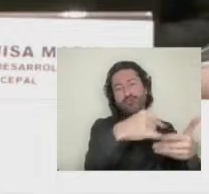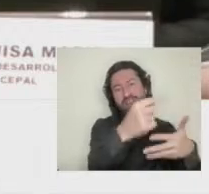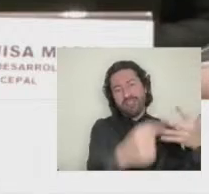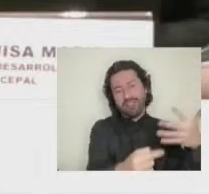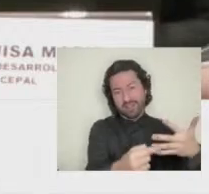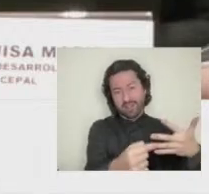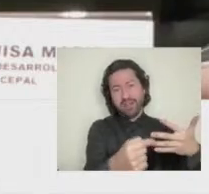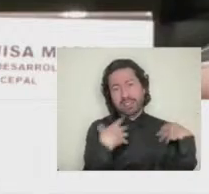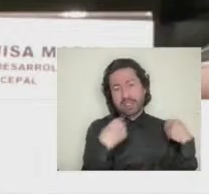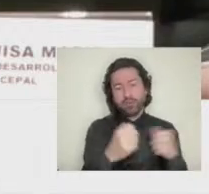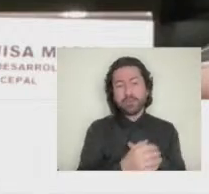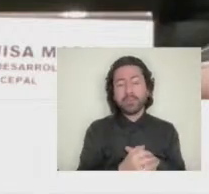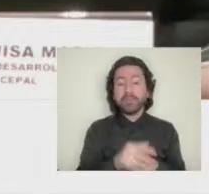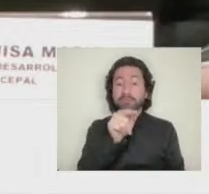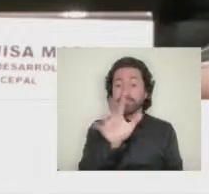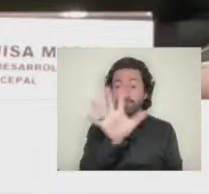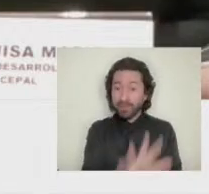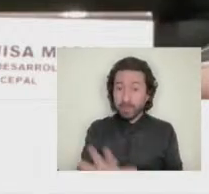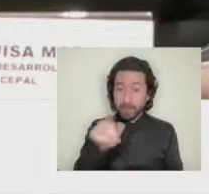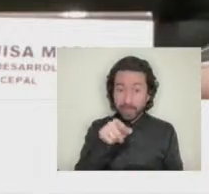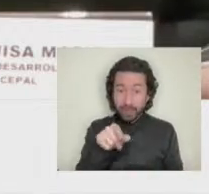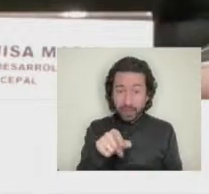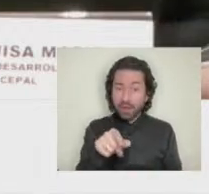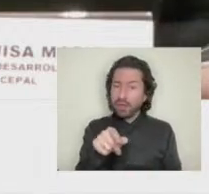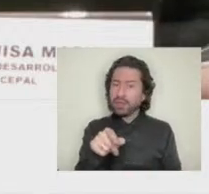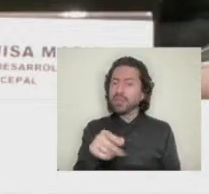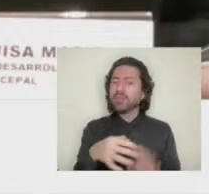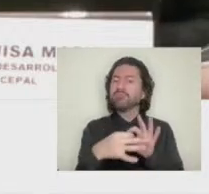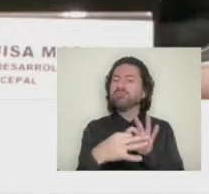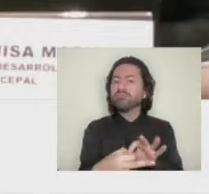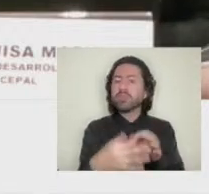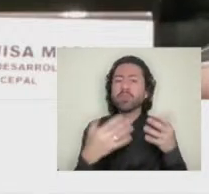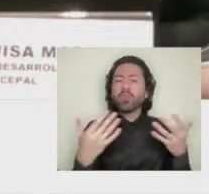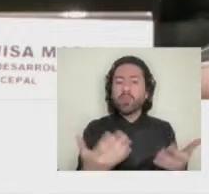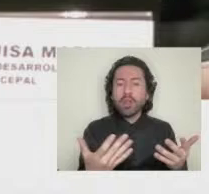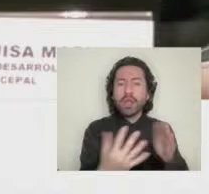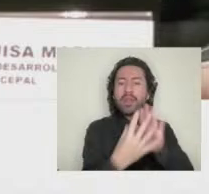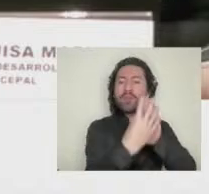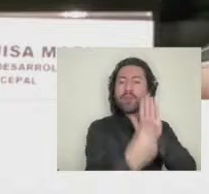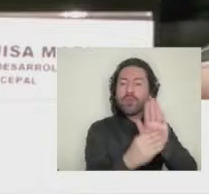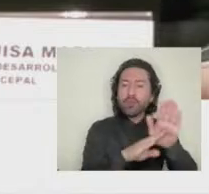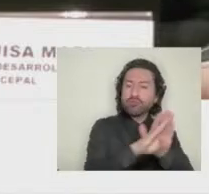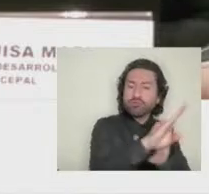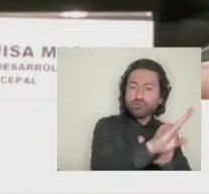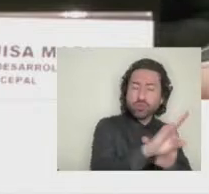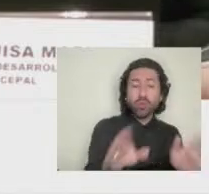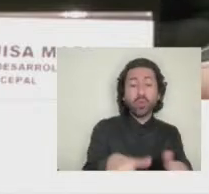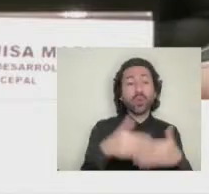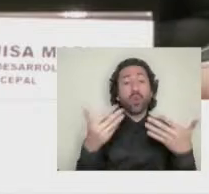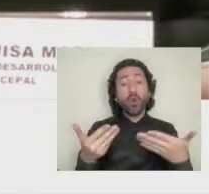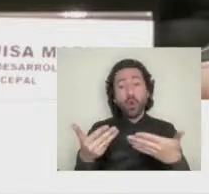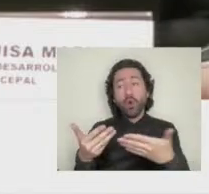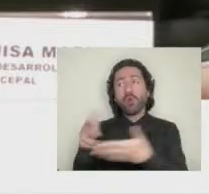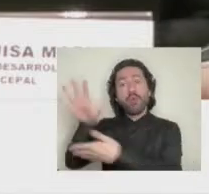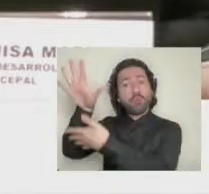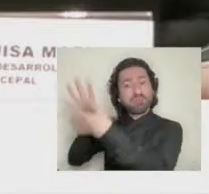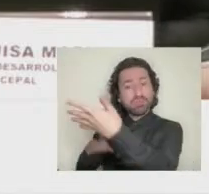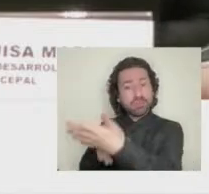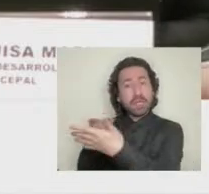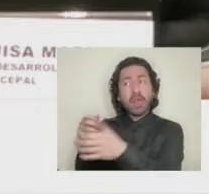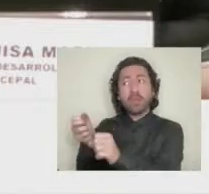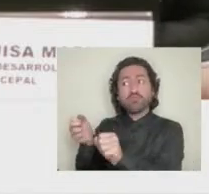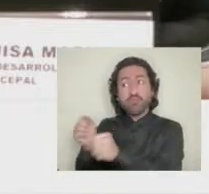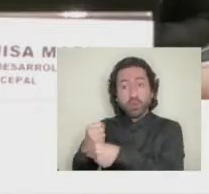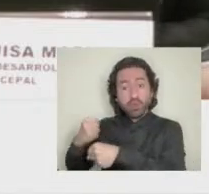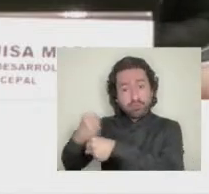disability, territory, etc. And the social inequality matrix corresponds to the consequences of the region's